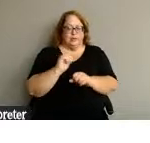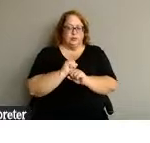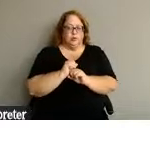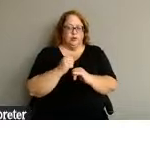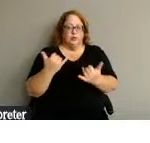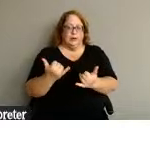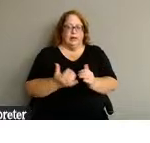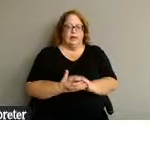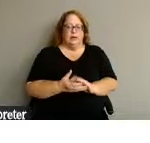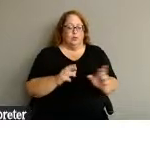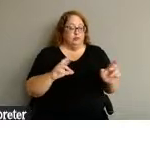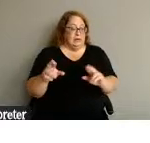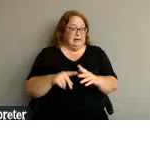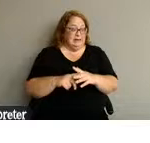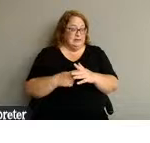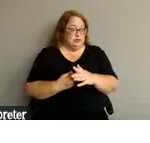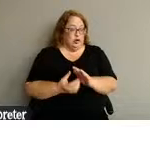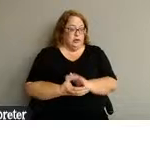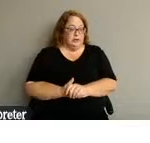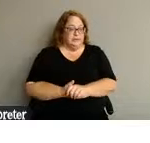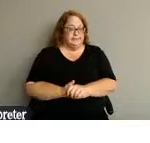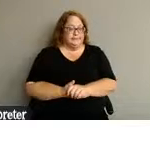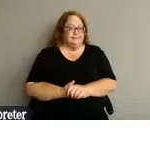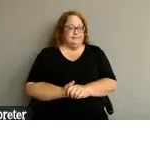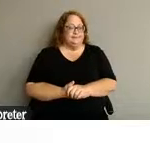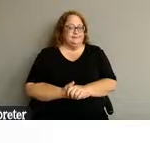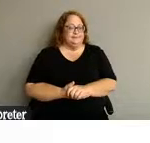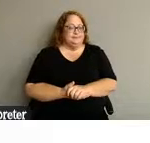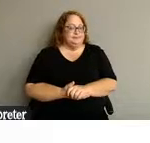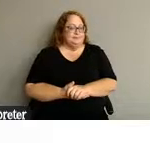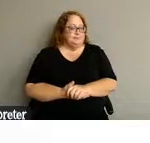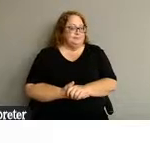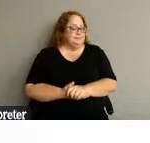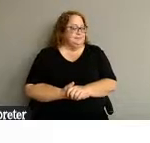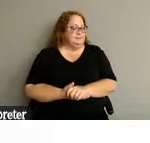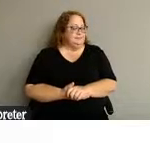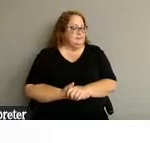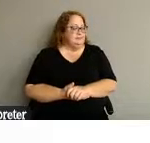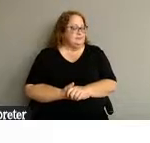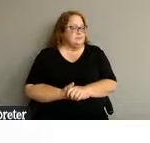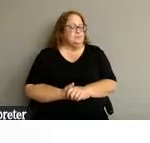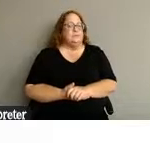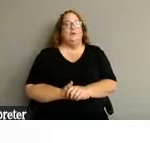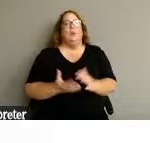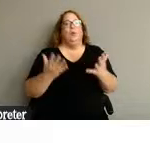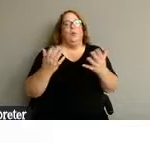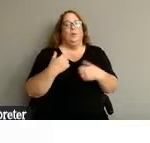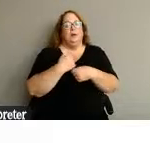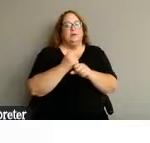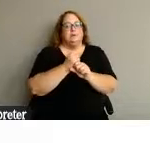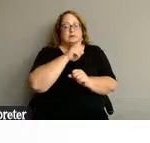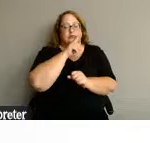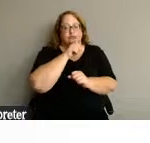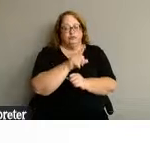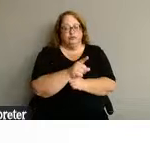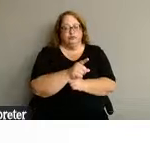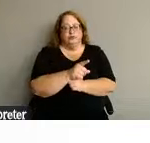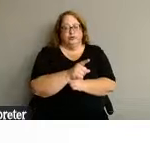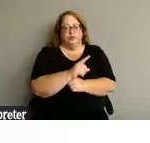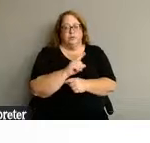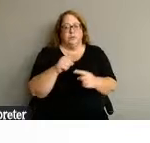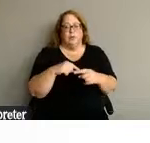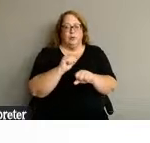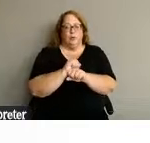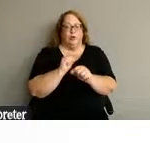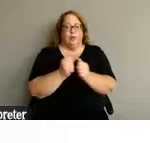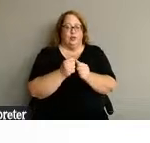today. Ready to get started? All right. And so we wanted to ensure that as we work with